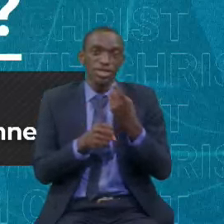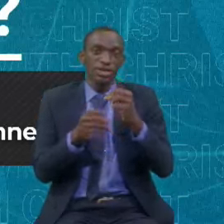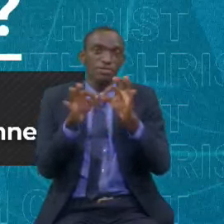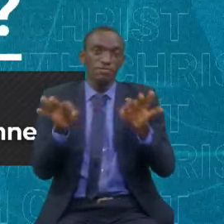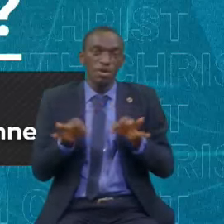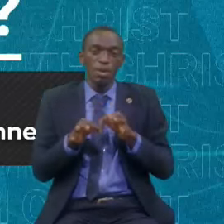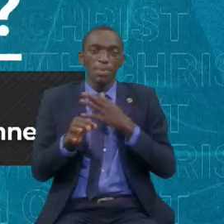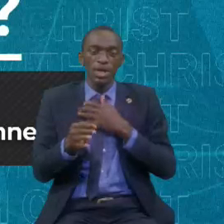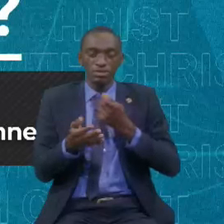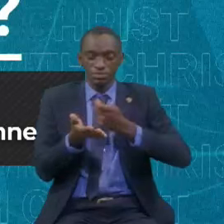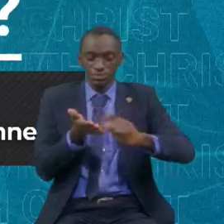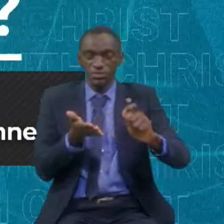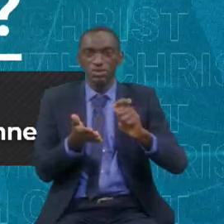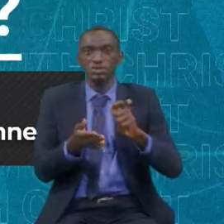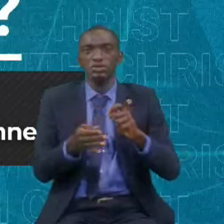online.